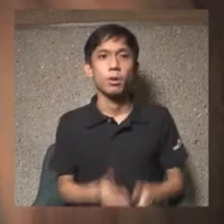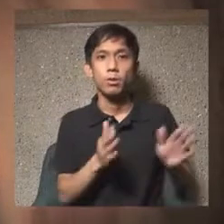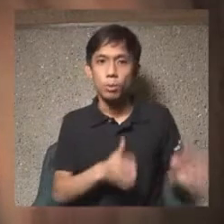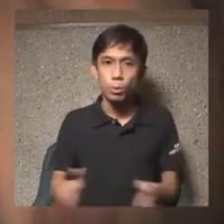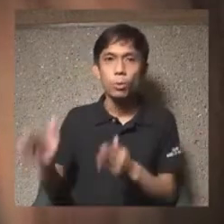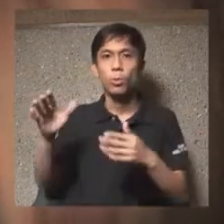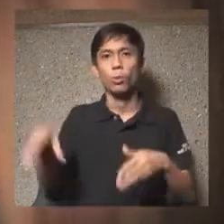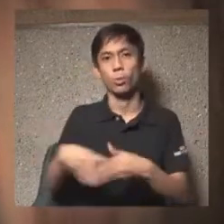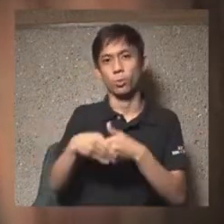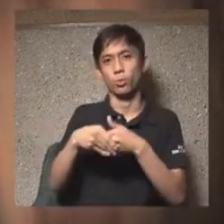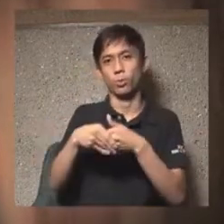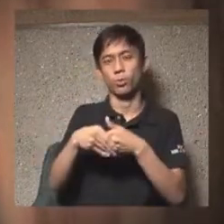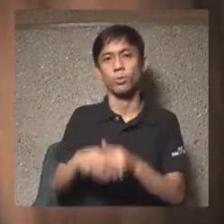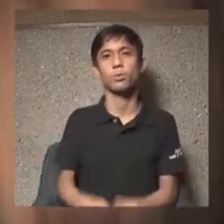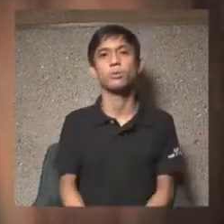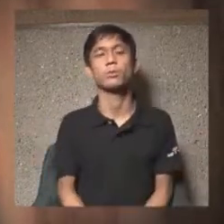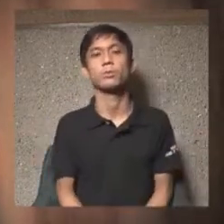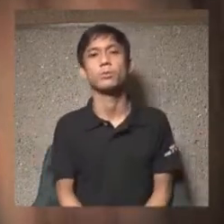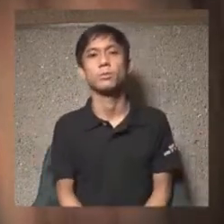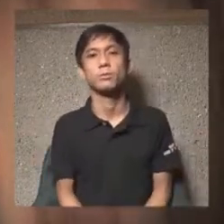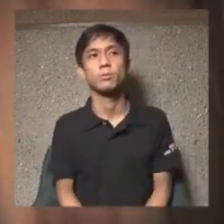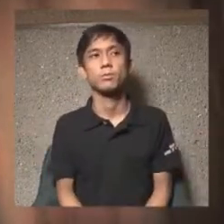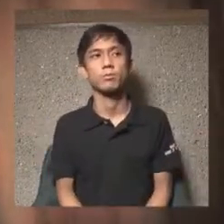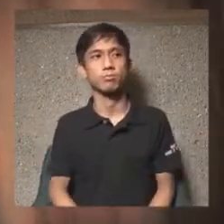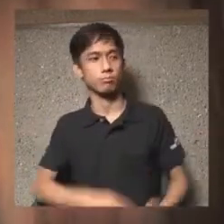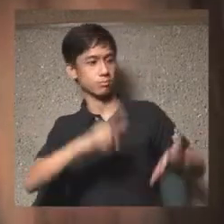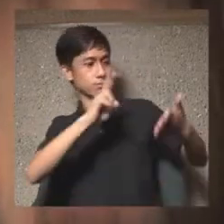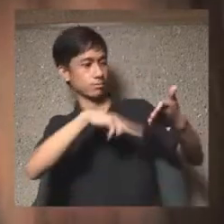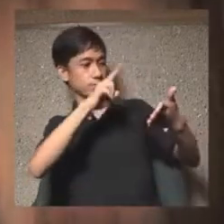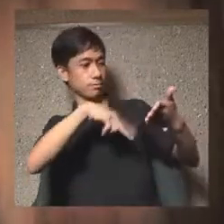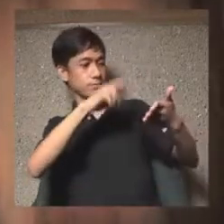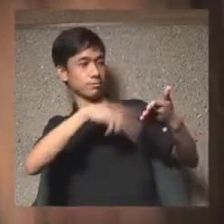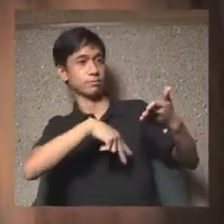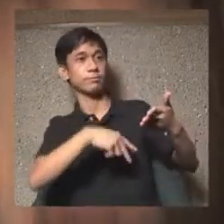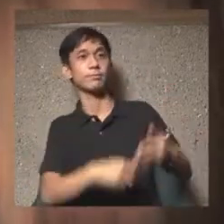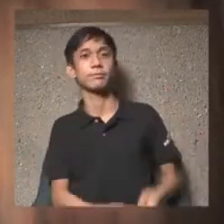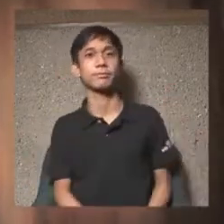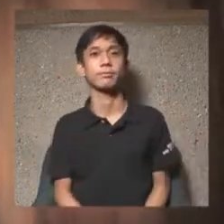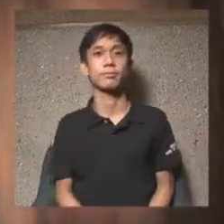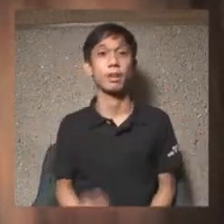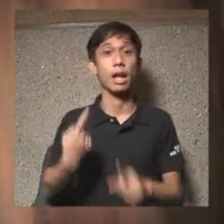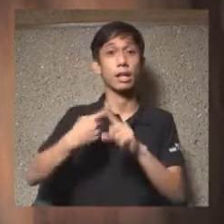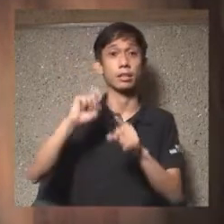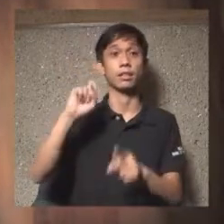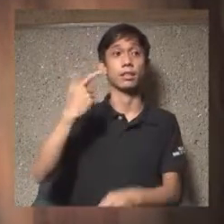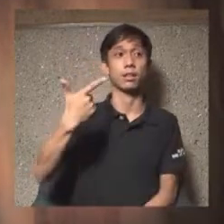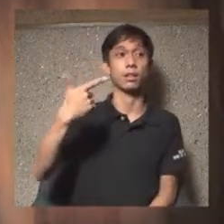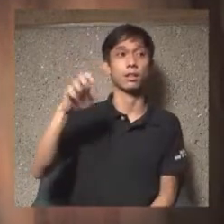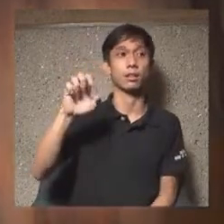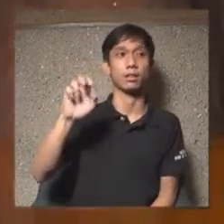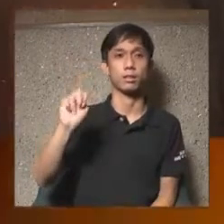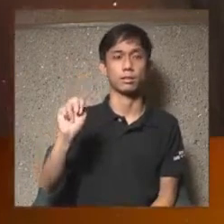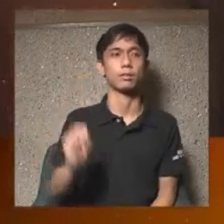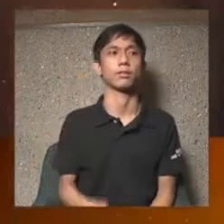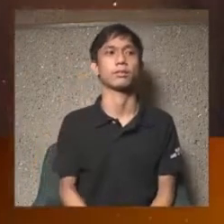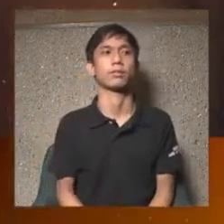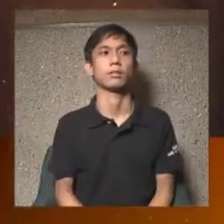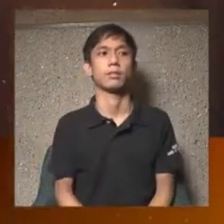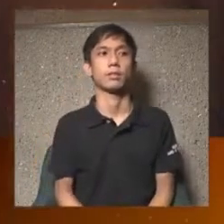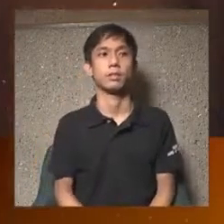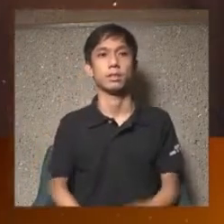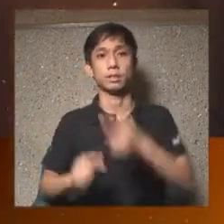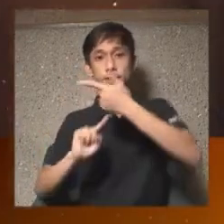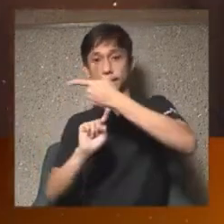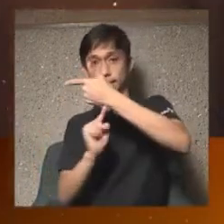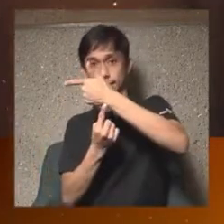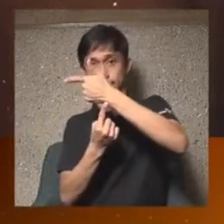verse 22 to 29. So, okay, here we go. So Laban, there was a wedding, invited everyone in